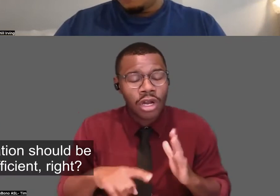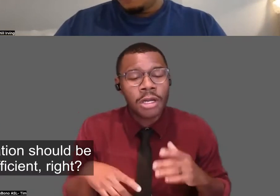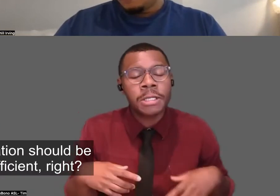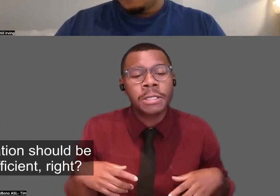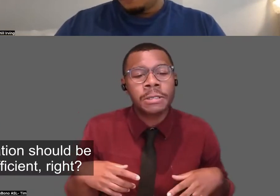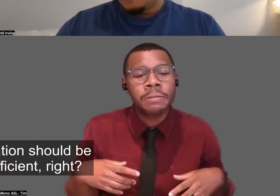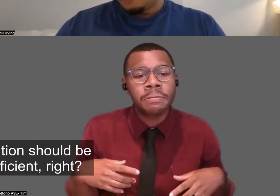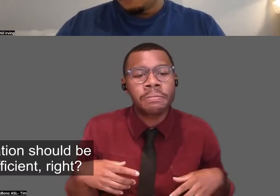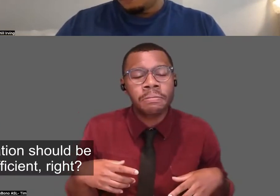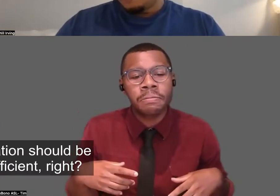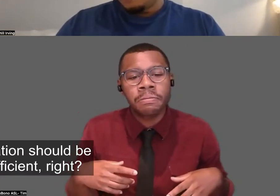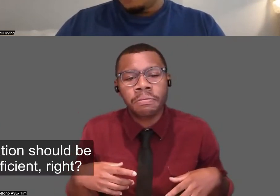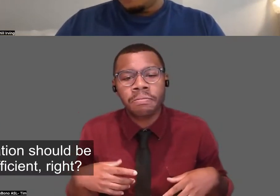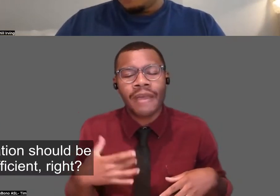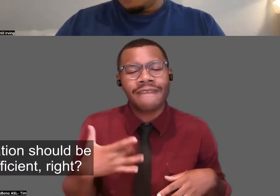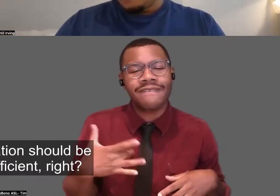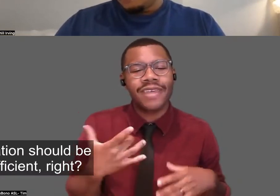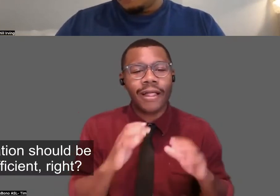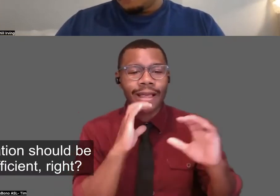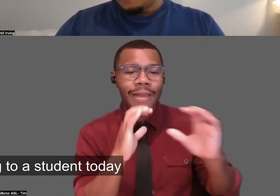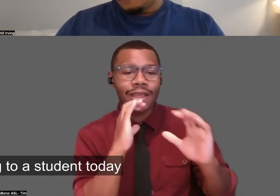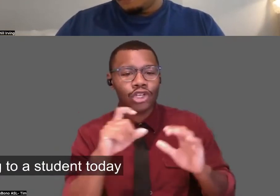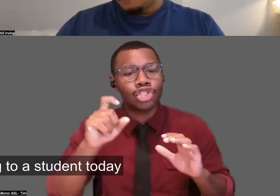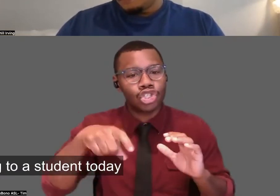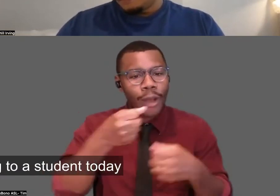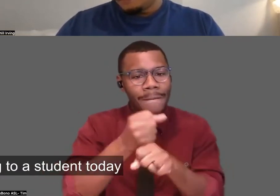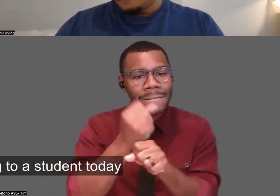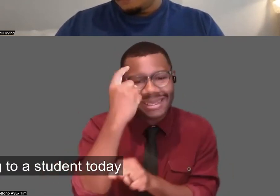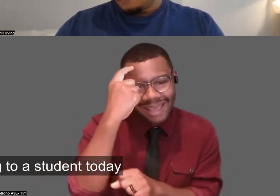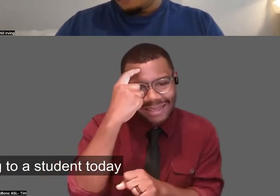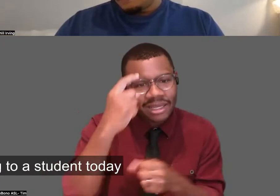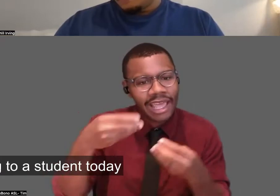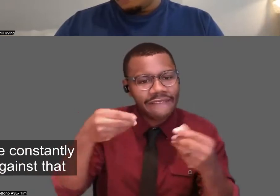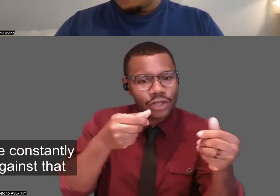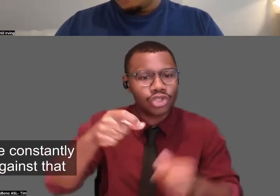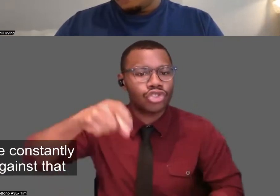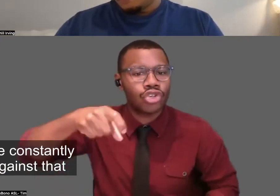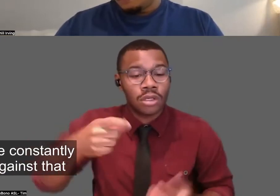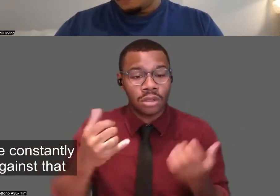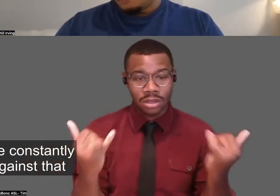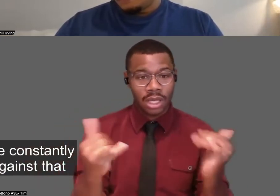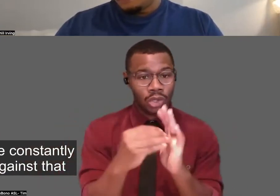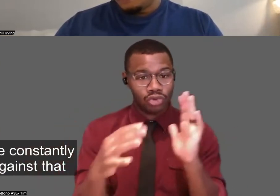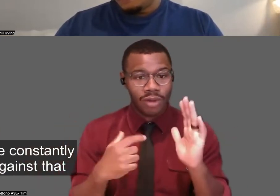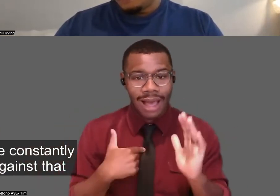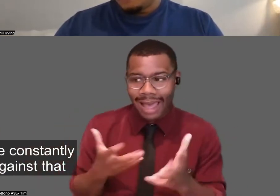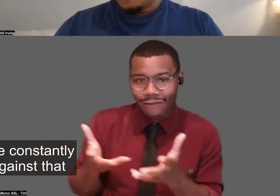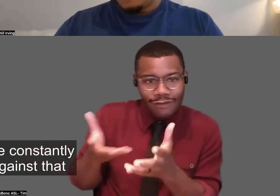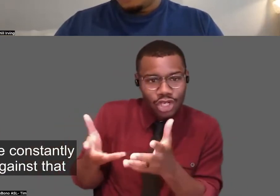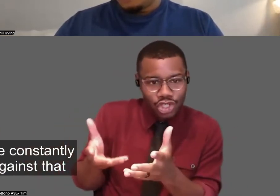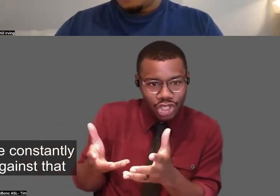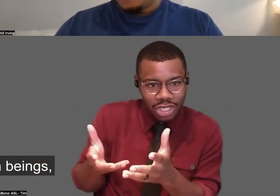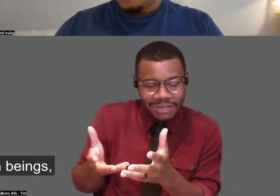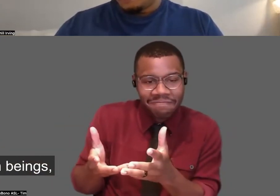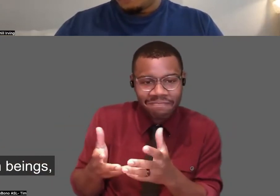that communication should be rational and efficient, right? And so I was talking to a student today about how we constantly fight back